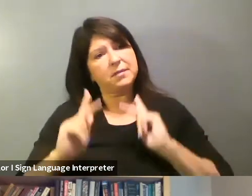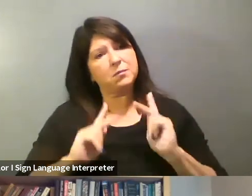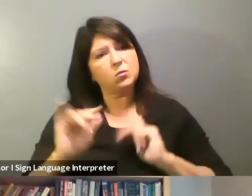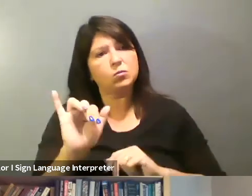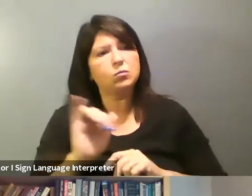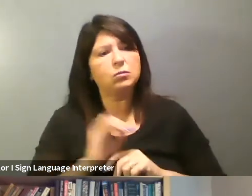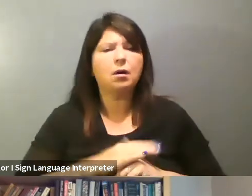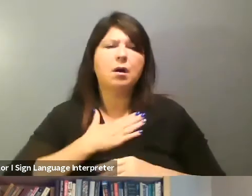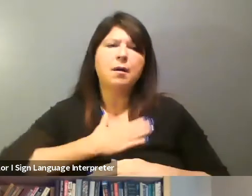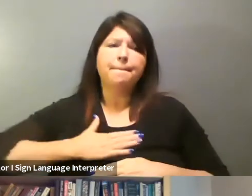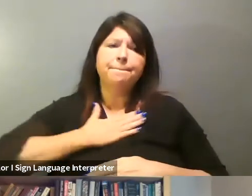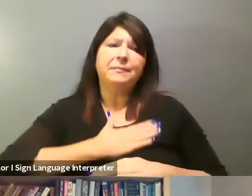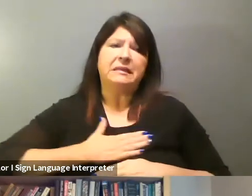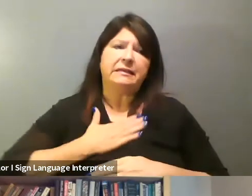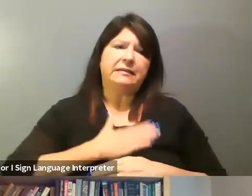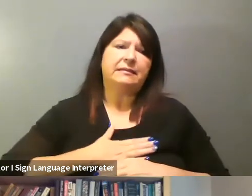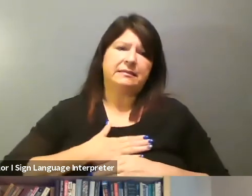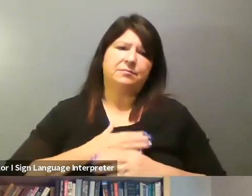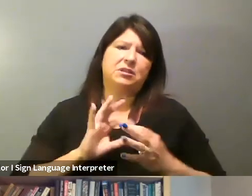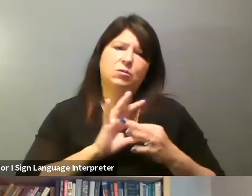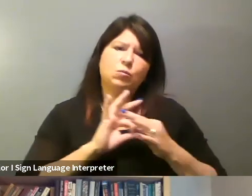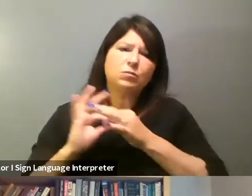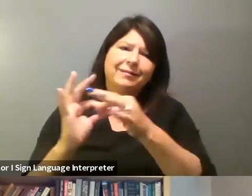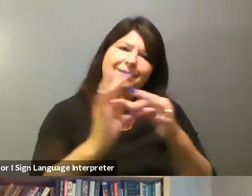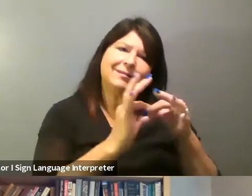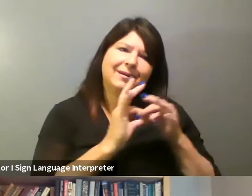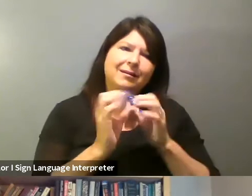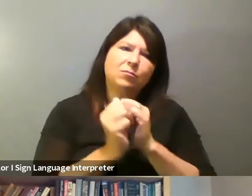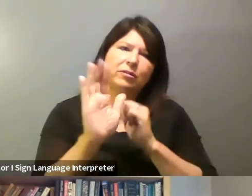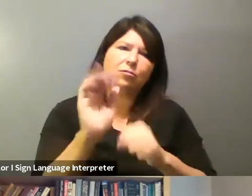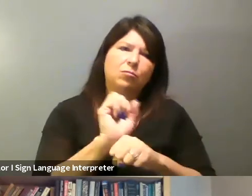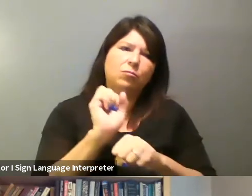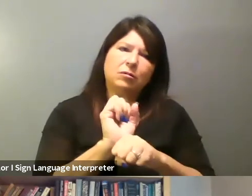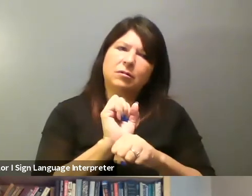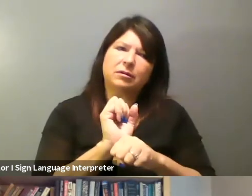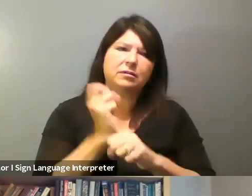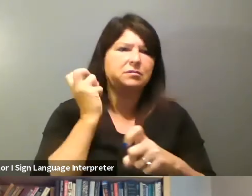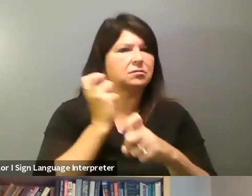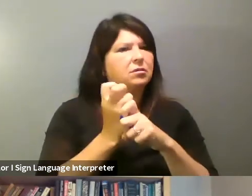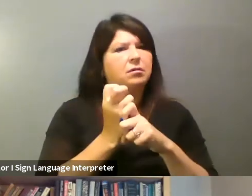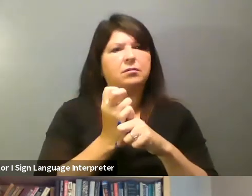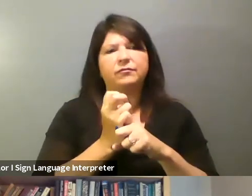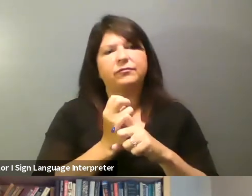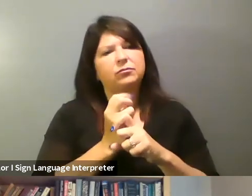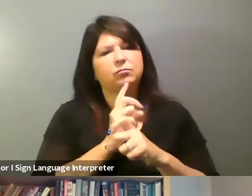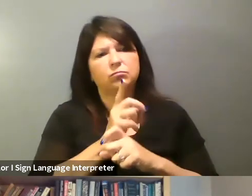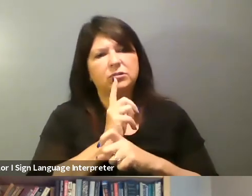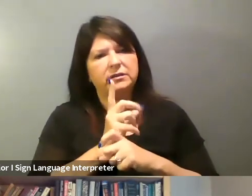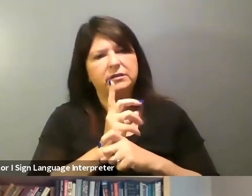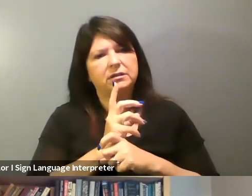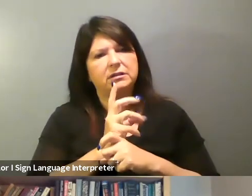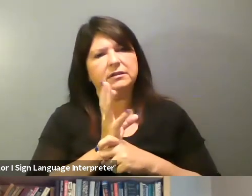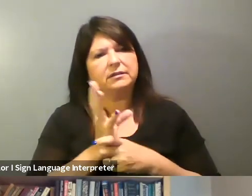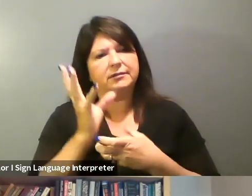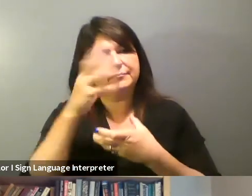be united in your work. You know, it's very difficult to engage in this kind